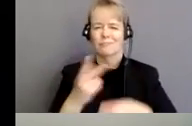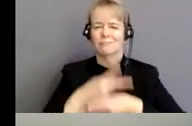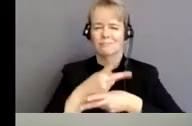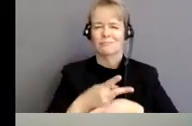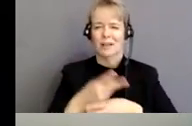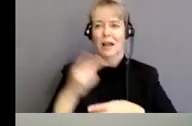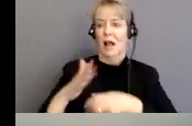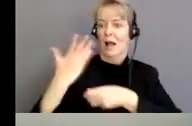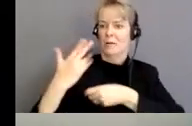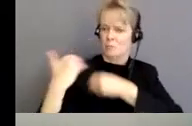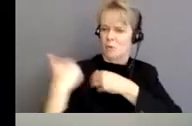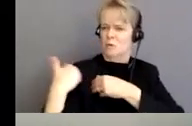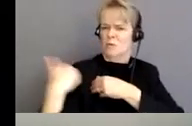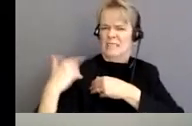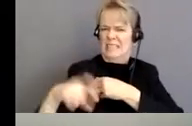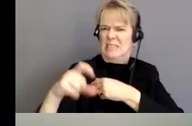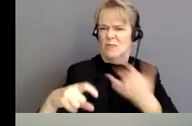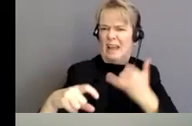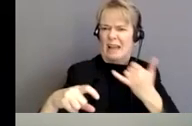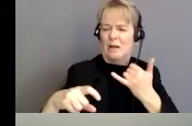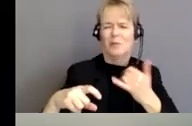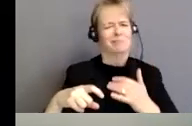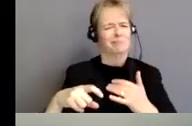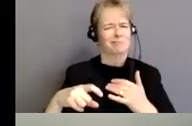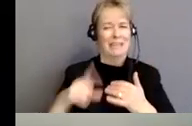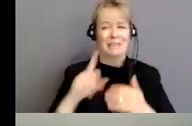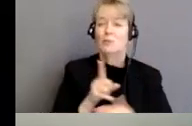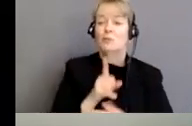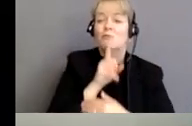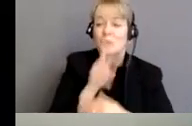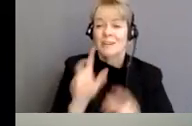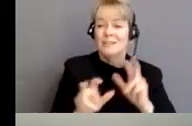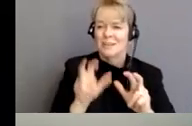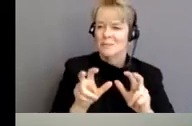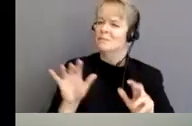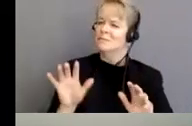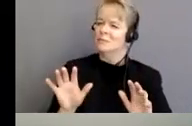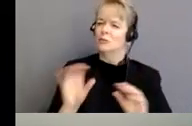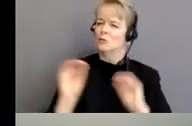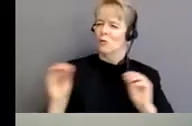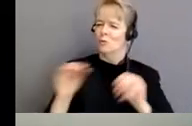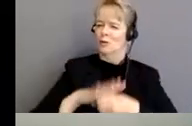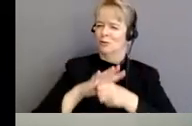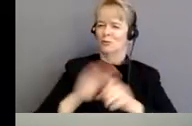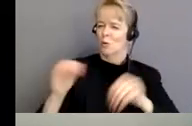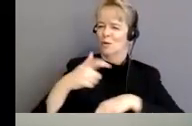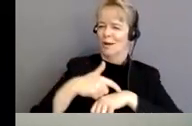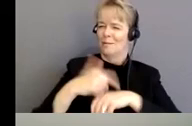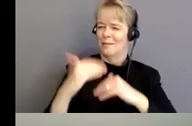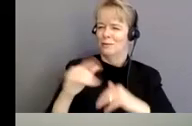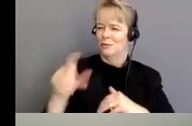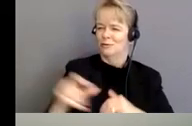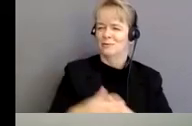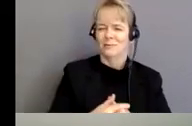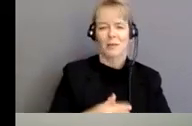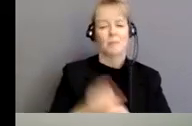quick decision. Should always be given the time to do your due diligence. And before you make any investment, understand it. Understand